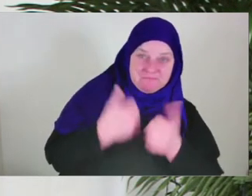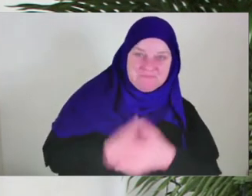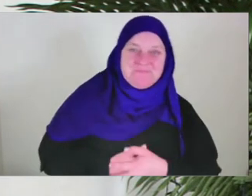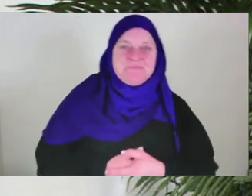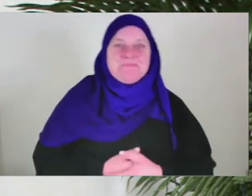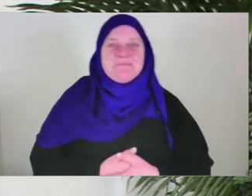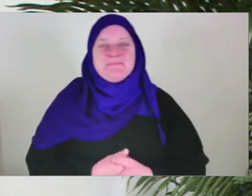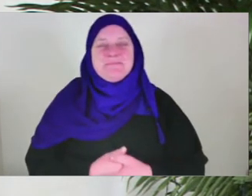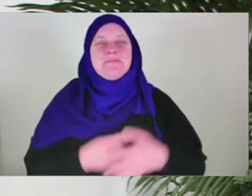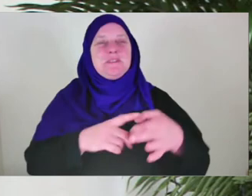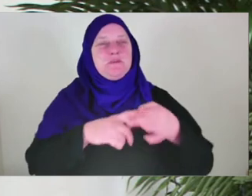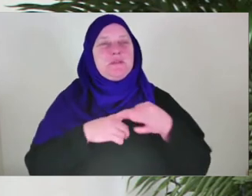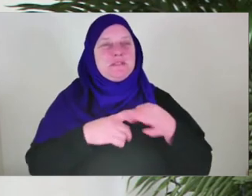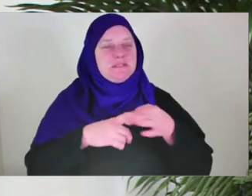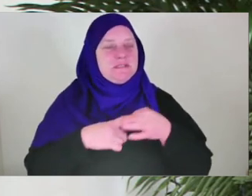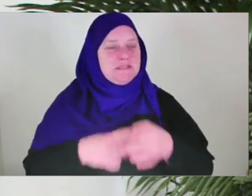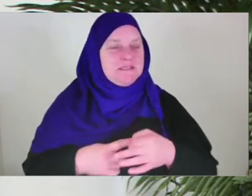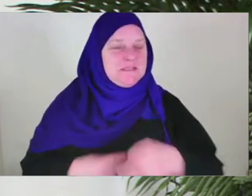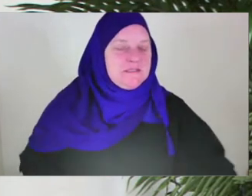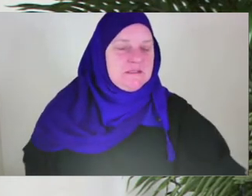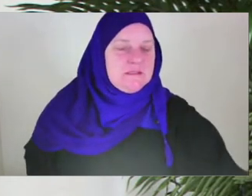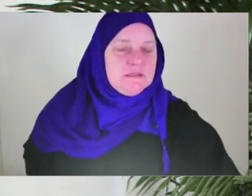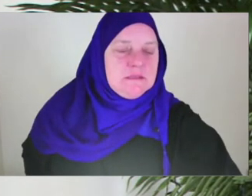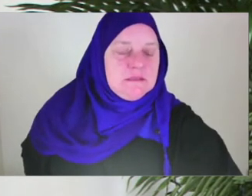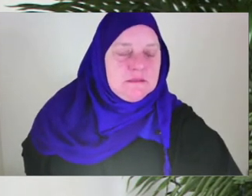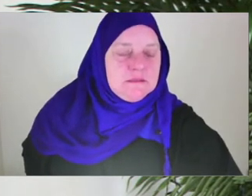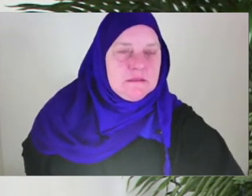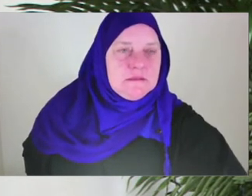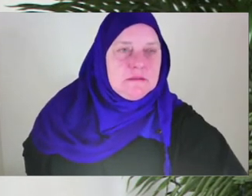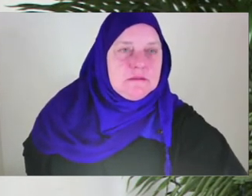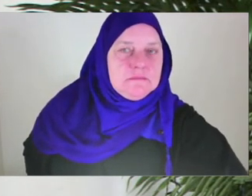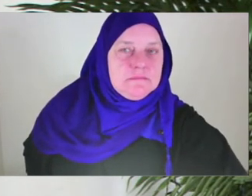of this session. There are some that are really,